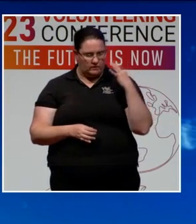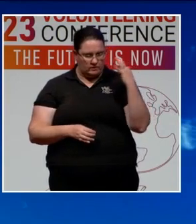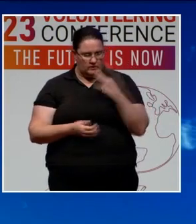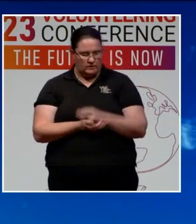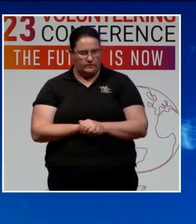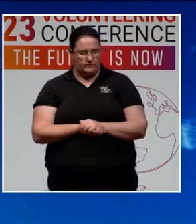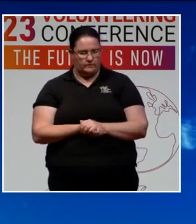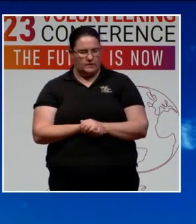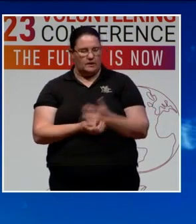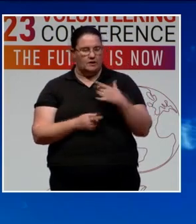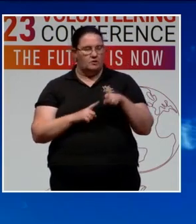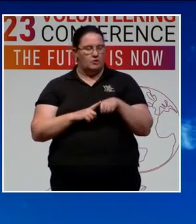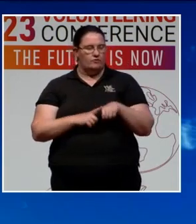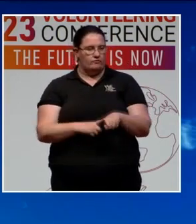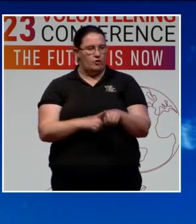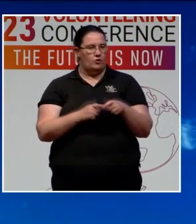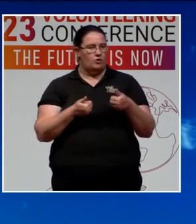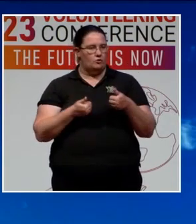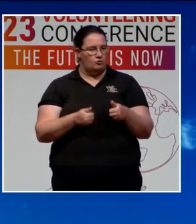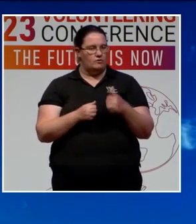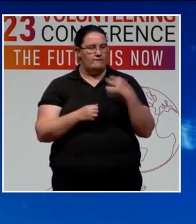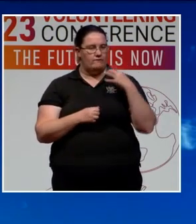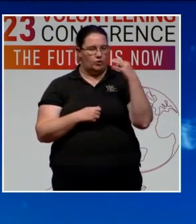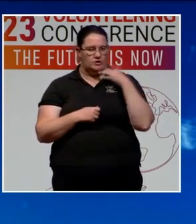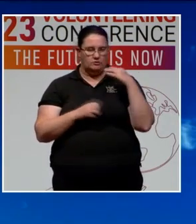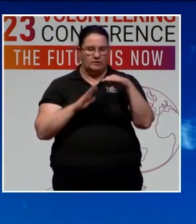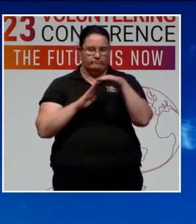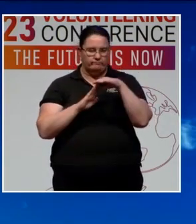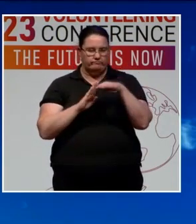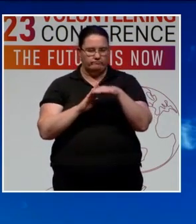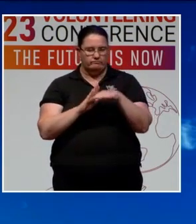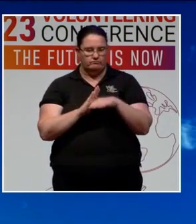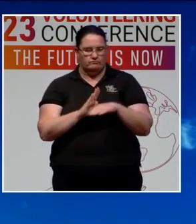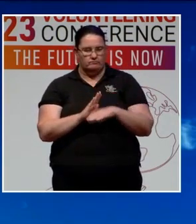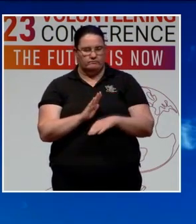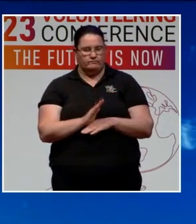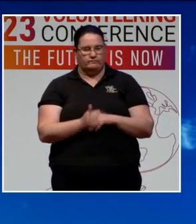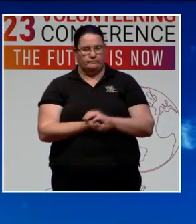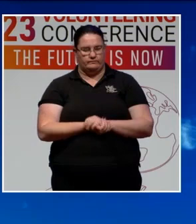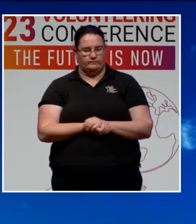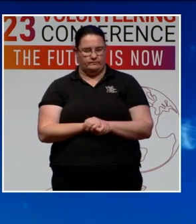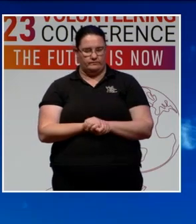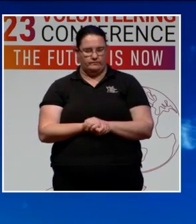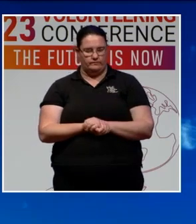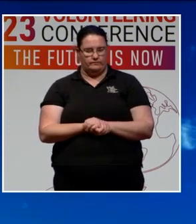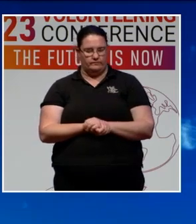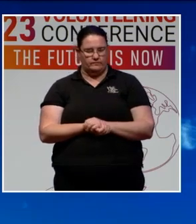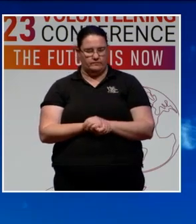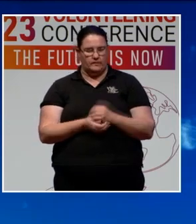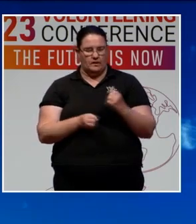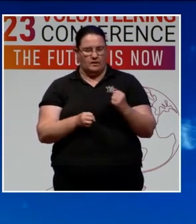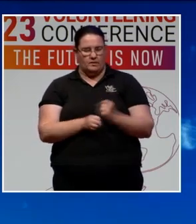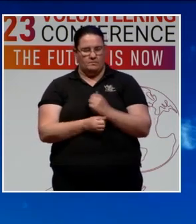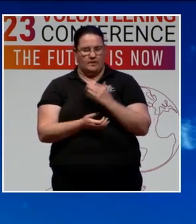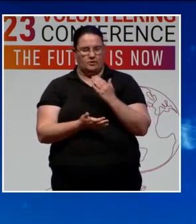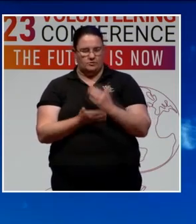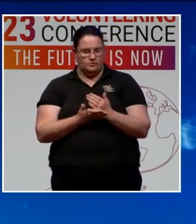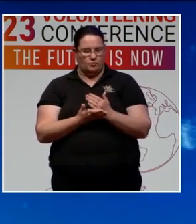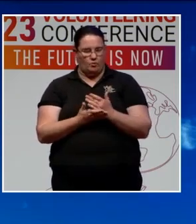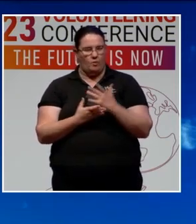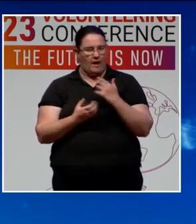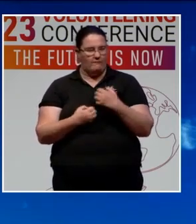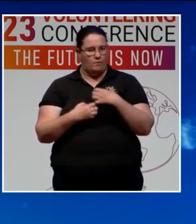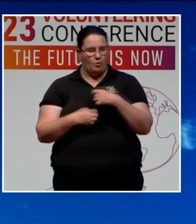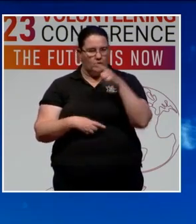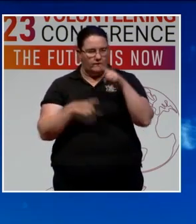volunteering practices and opportunities within organisations and communities, increasing the diversity of volunteers,